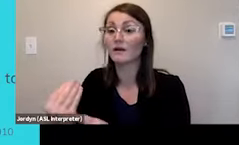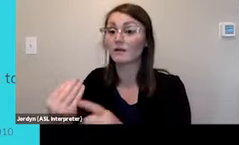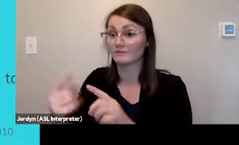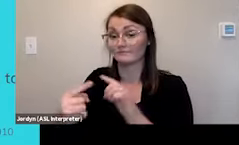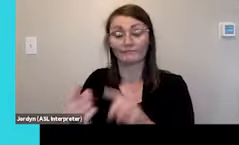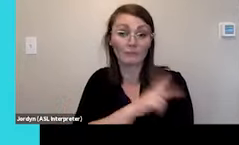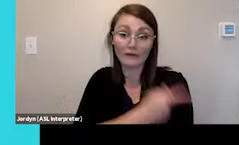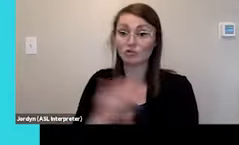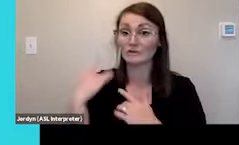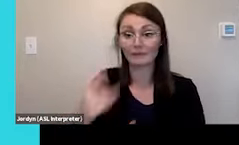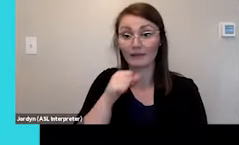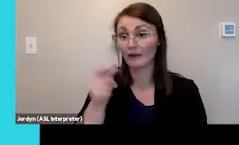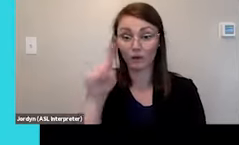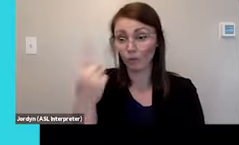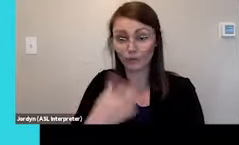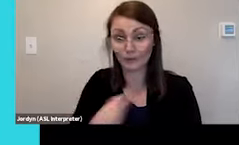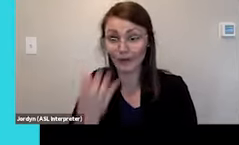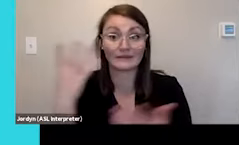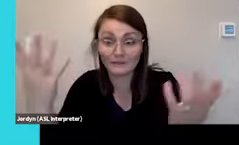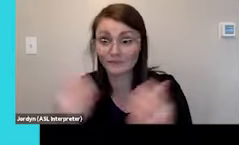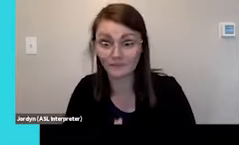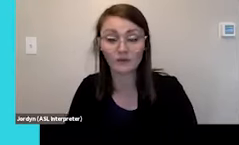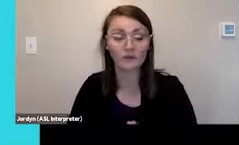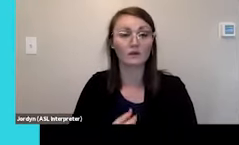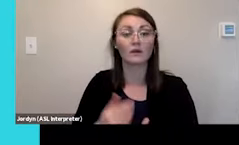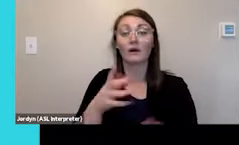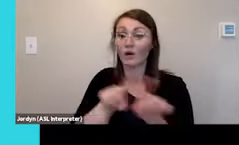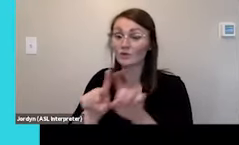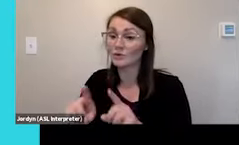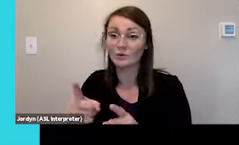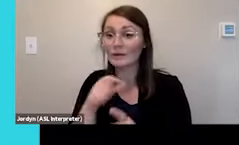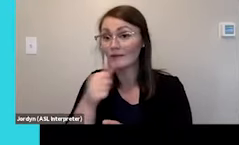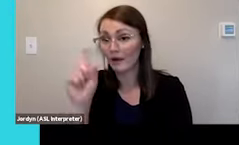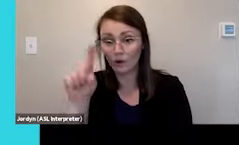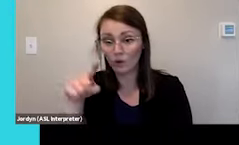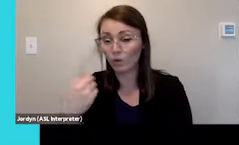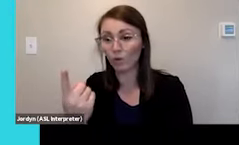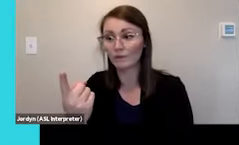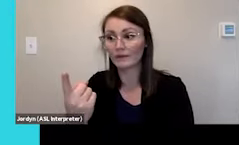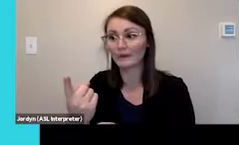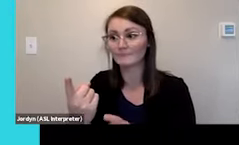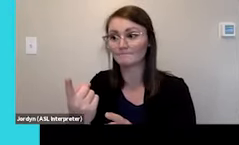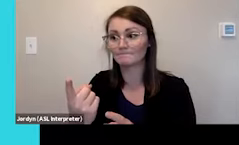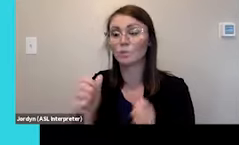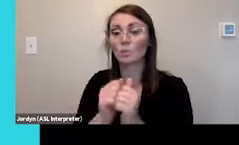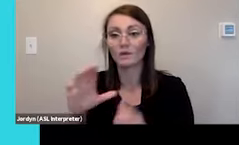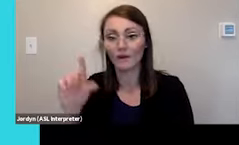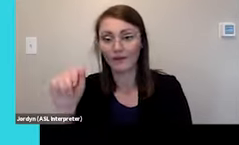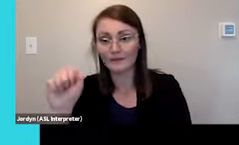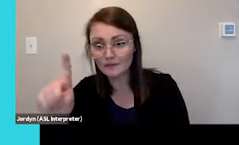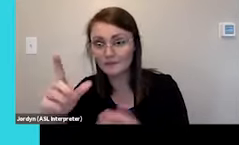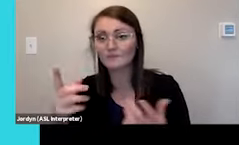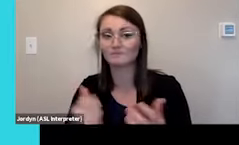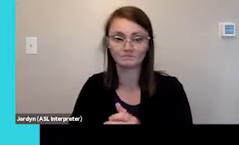represent. And also, just because people of color may have autism, that does not